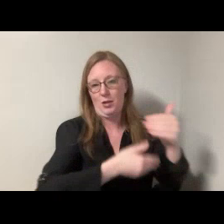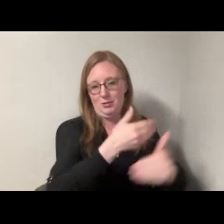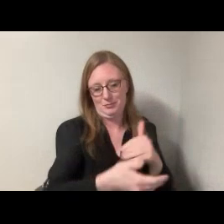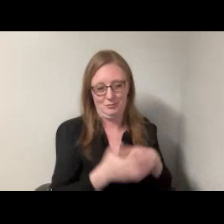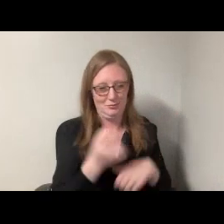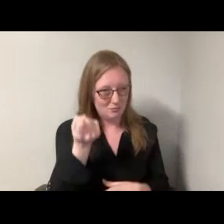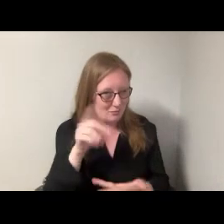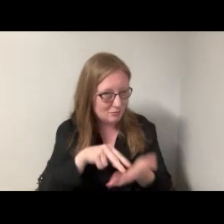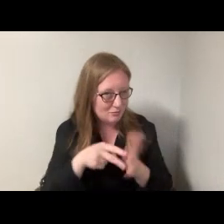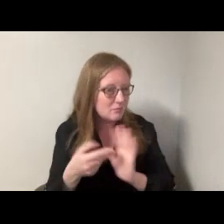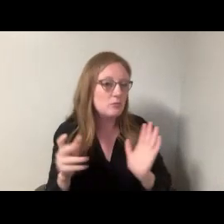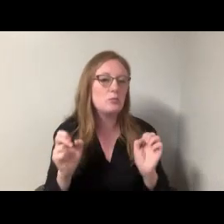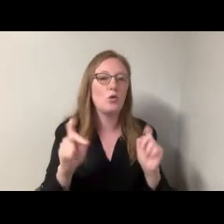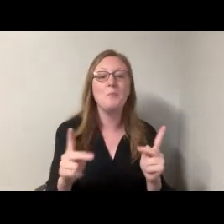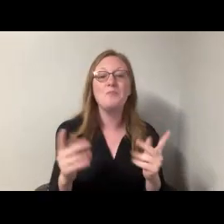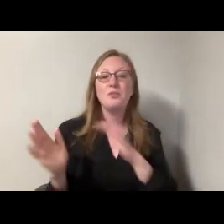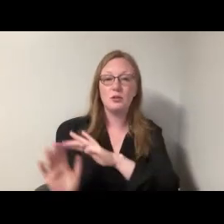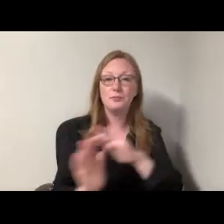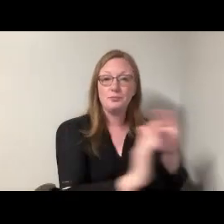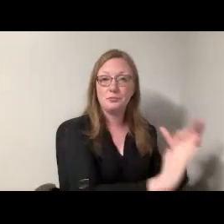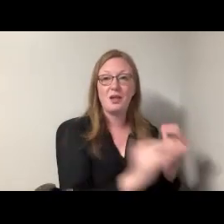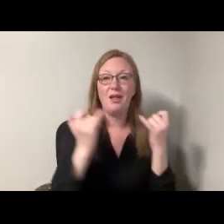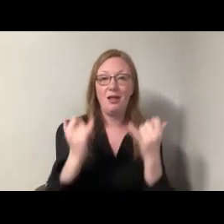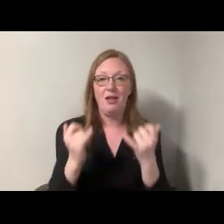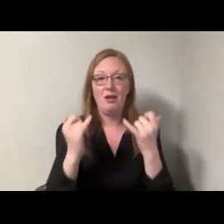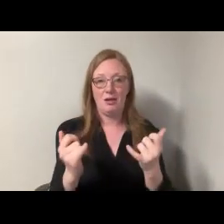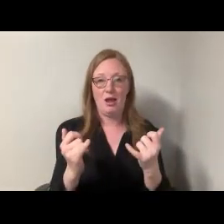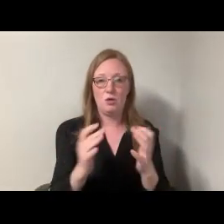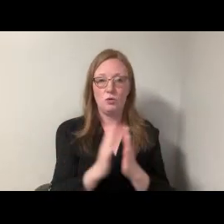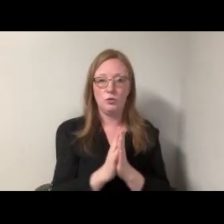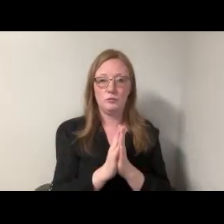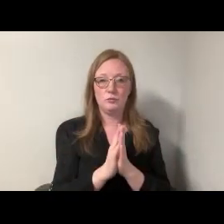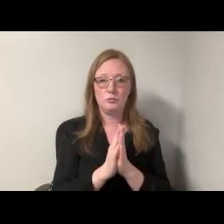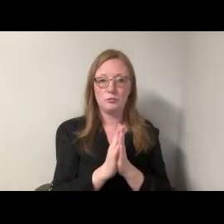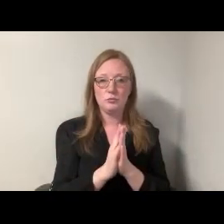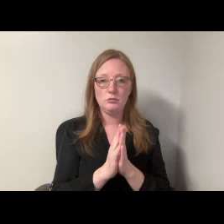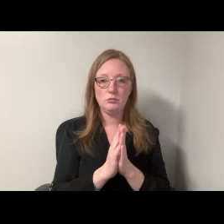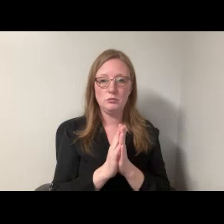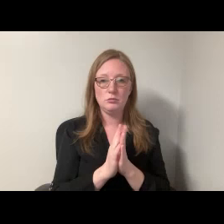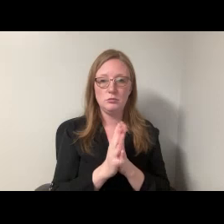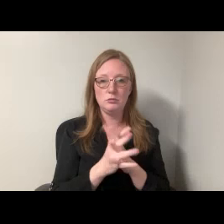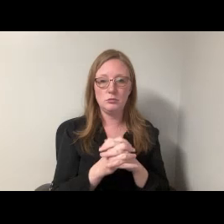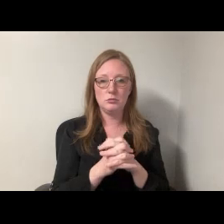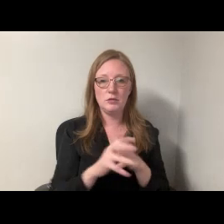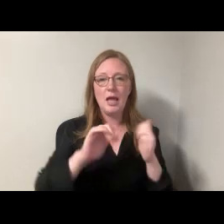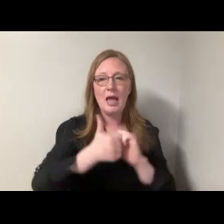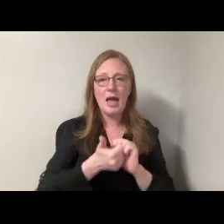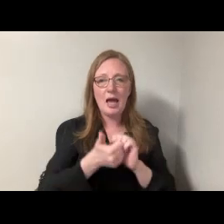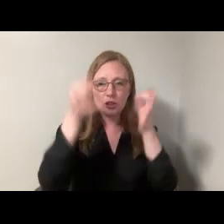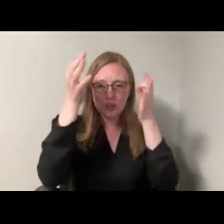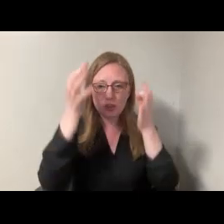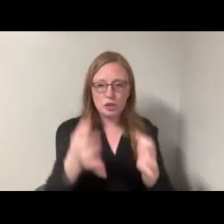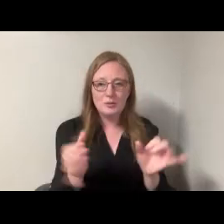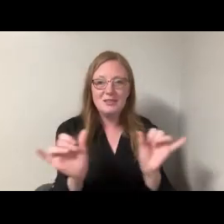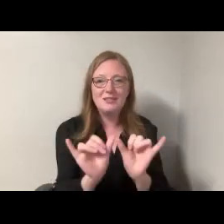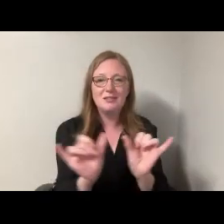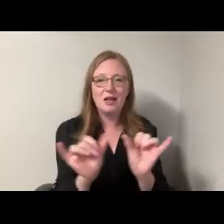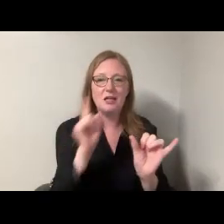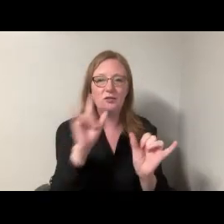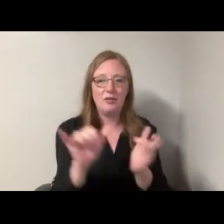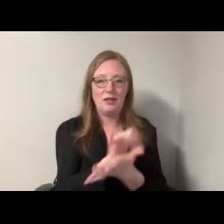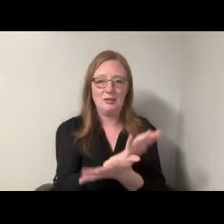So what I'm going to talk now about is how to determine the scale of the disaster and